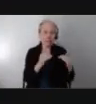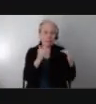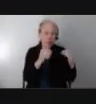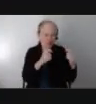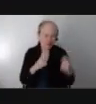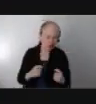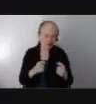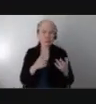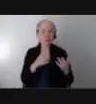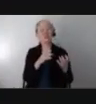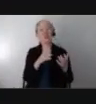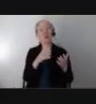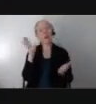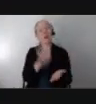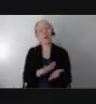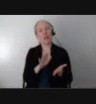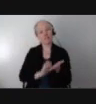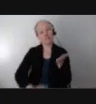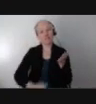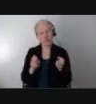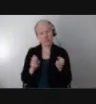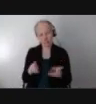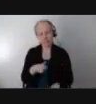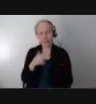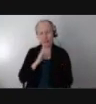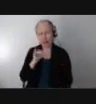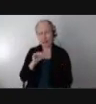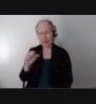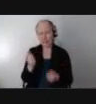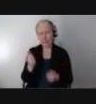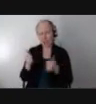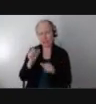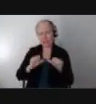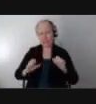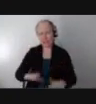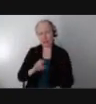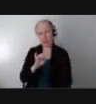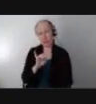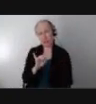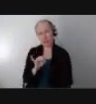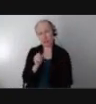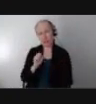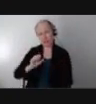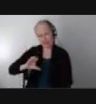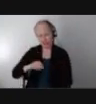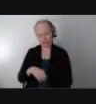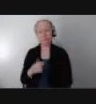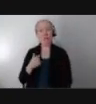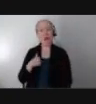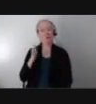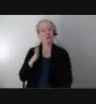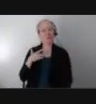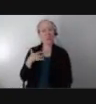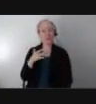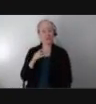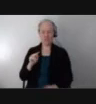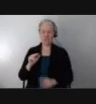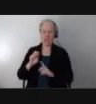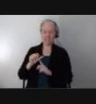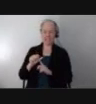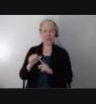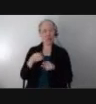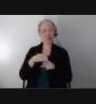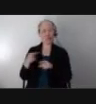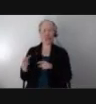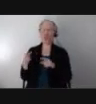was serving as ISS Program Chief Scientist at Johnson Space Center, I often said that I'd found a far more level playing field in my NASA career than I would